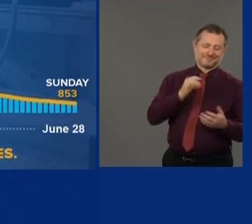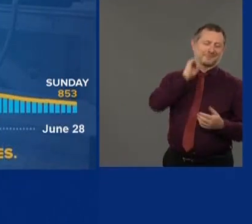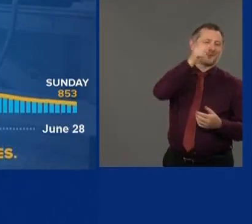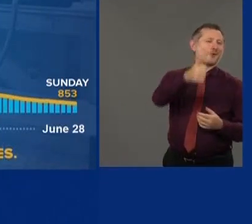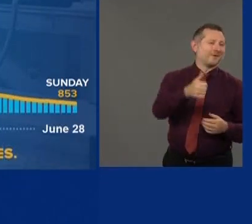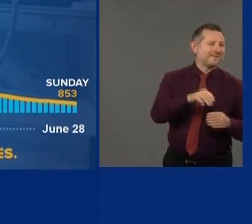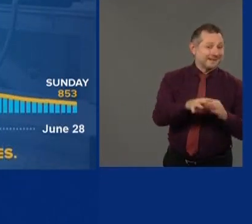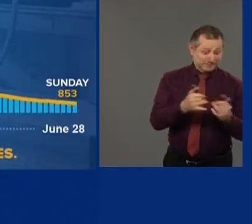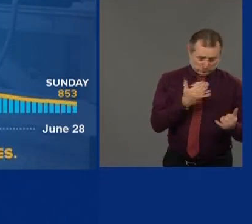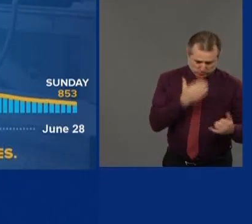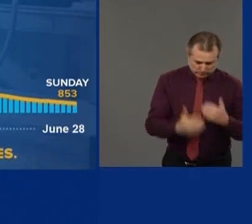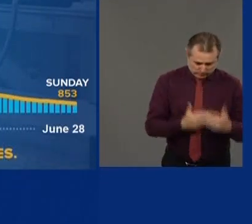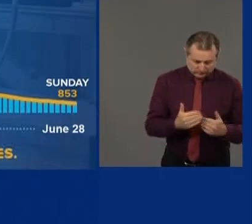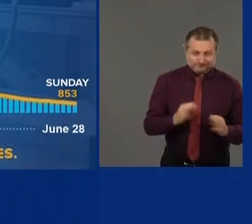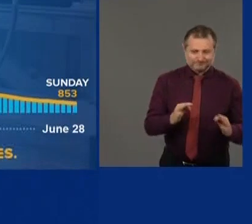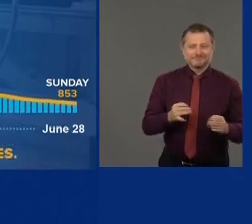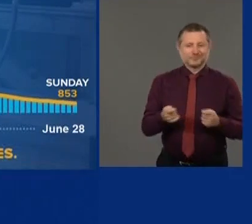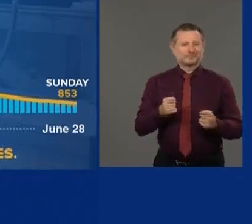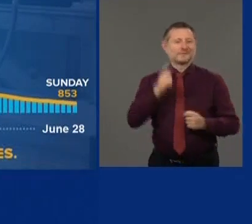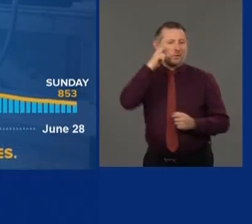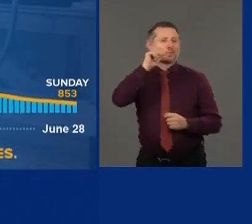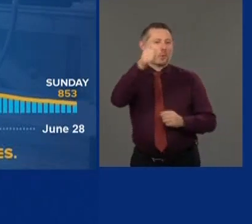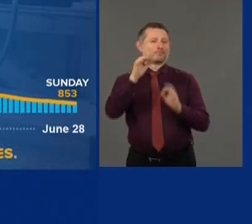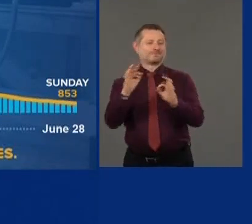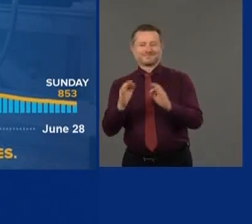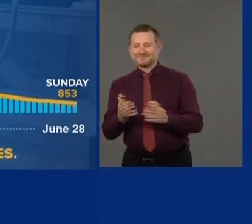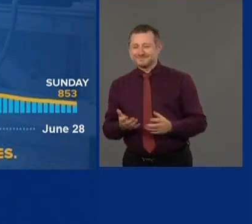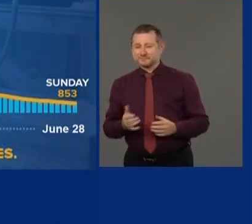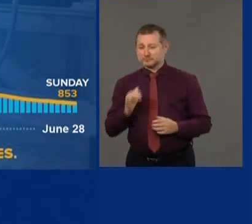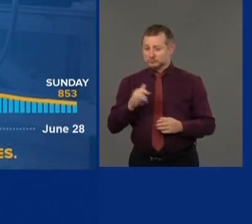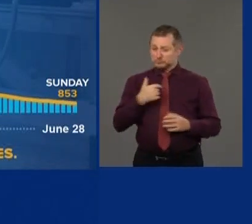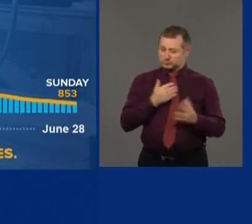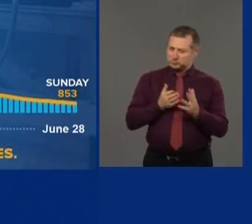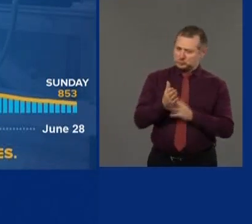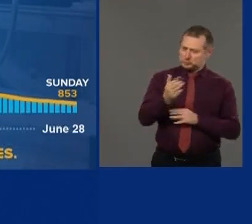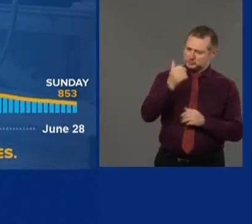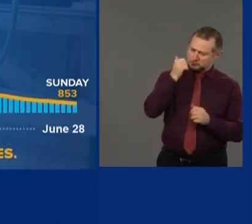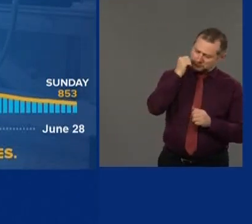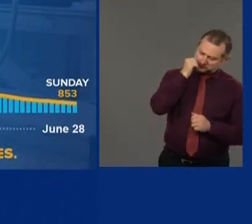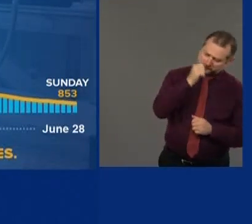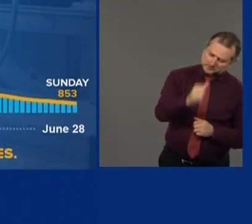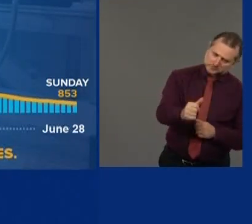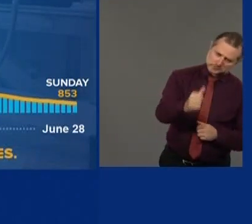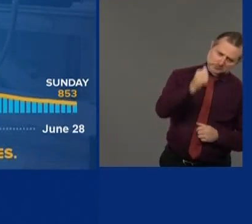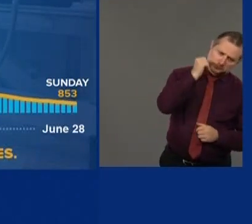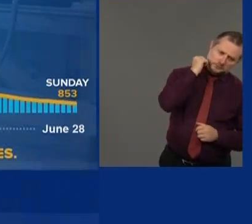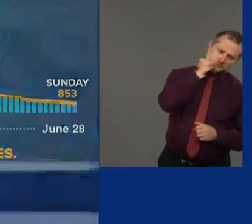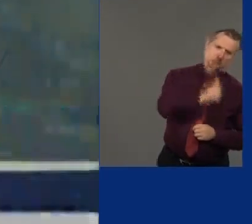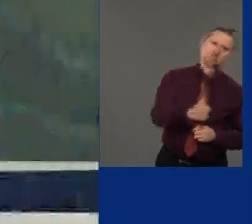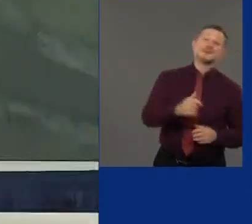And we had to go through this not knowing where it ended.